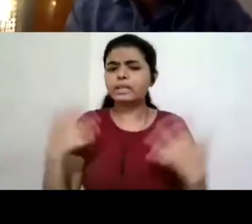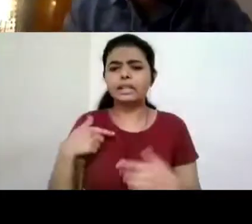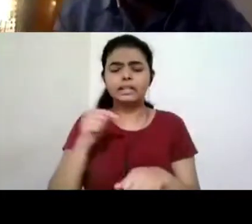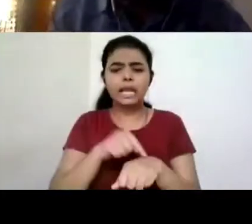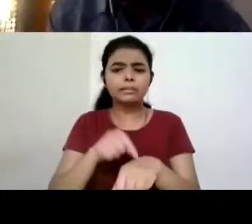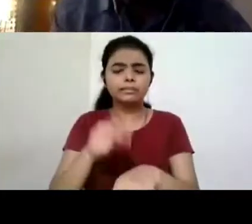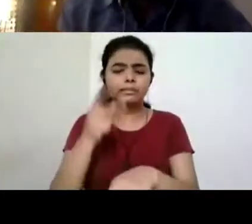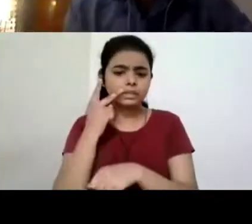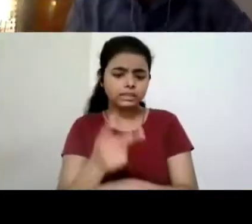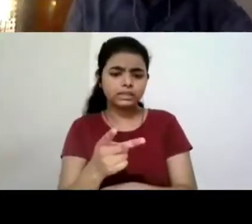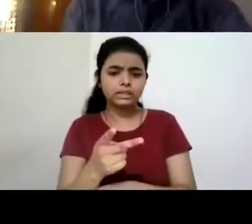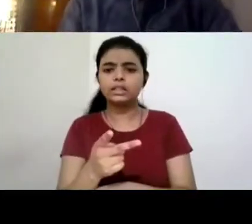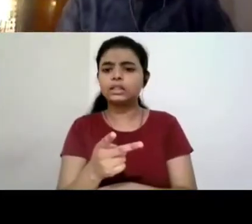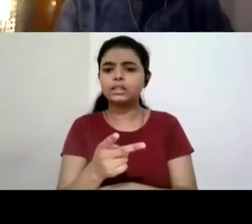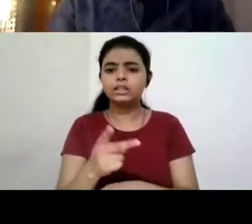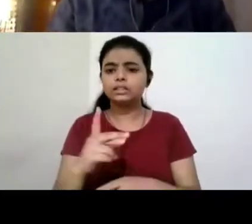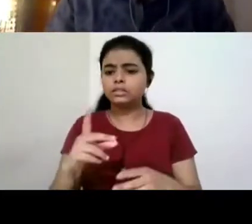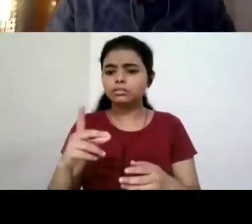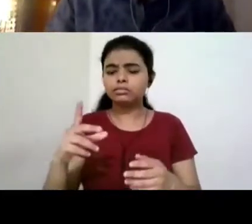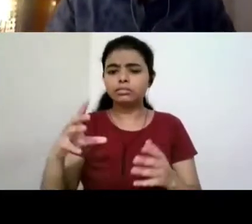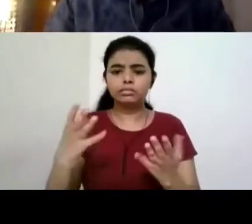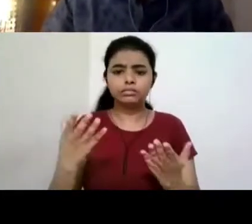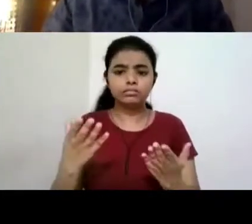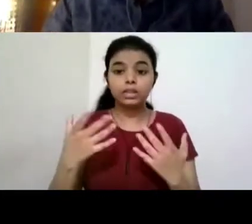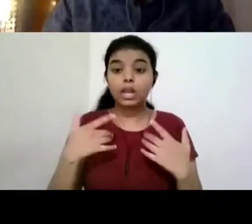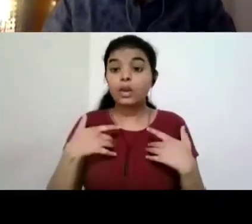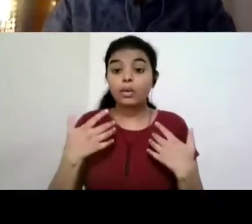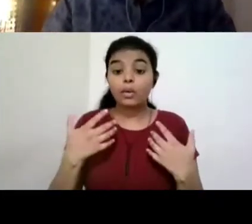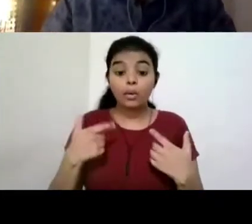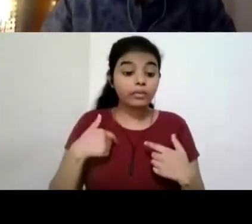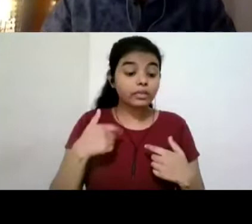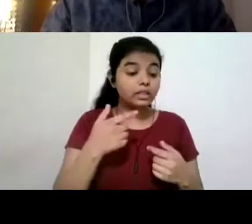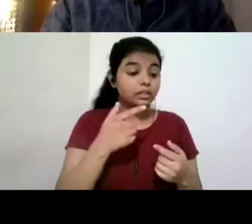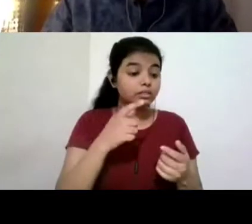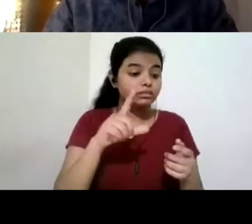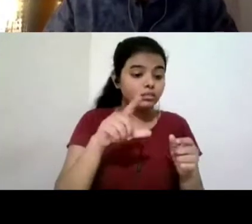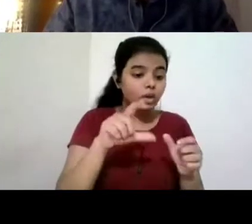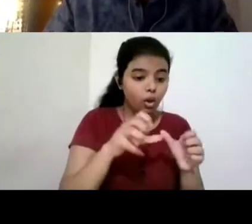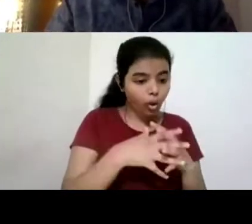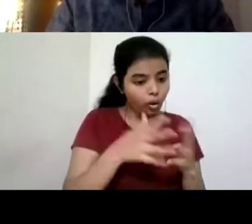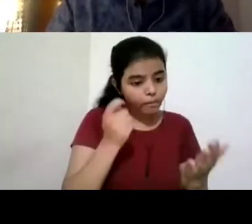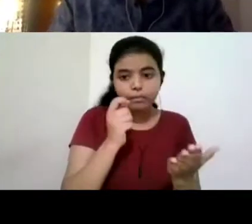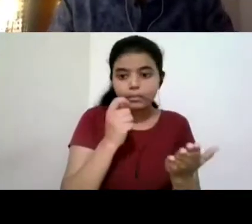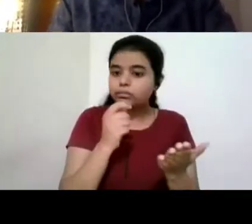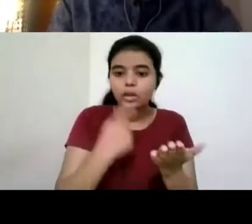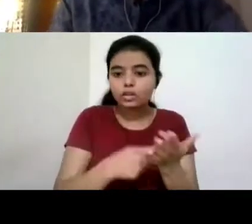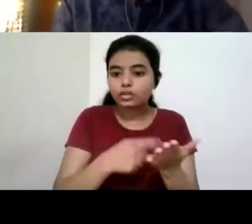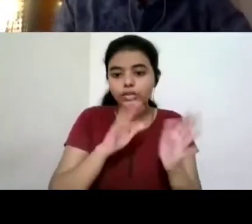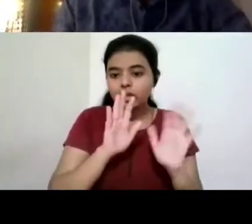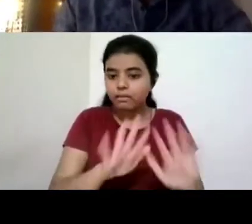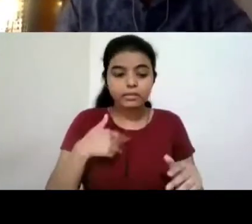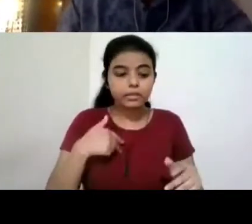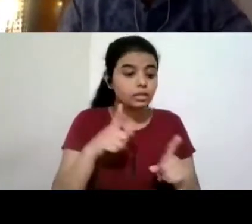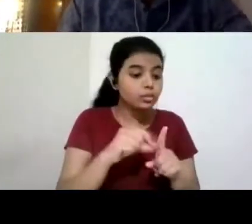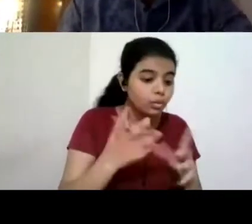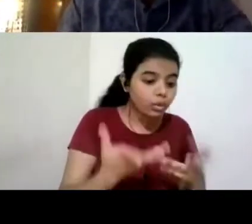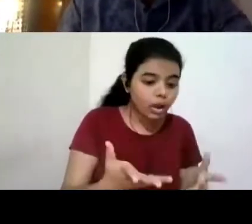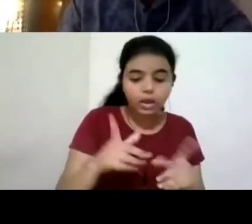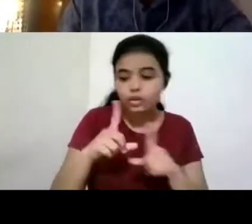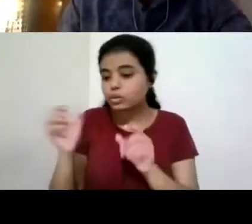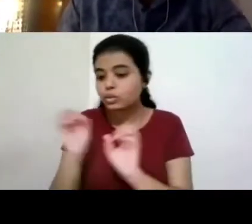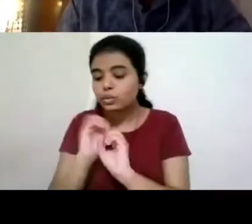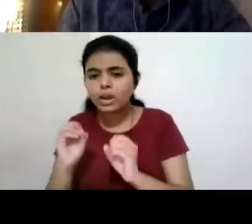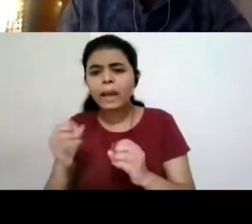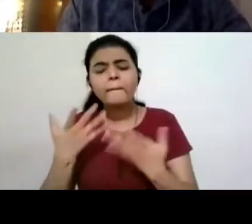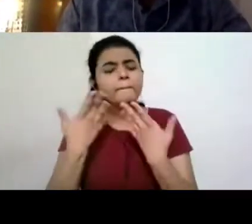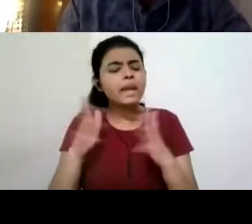this authoritative articulation of what we are meant to do or not to do. And you know, you'd have very often, you go to places